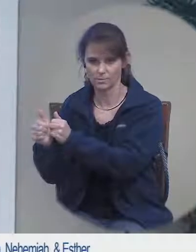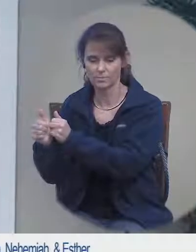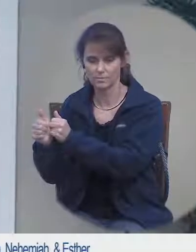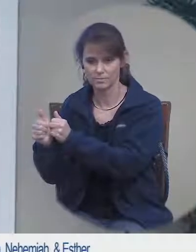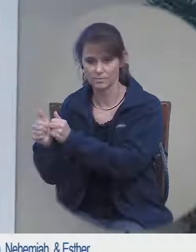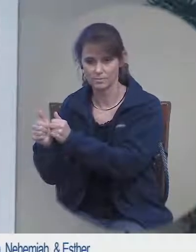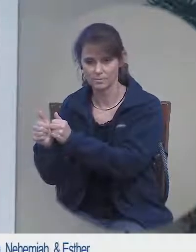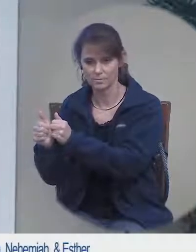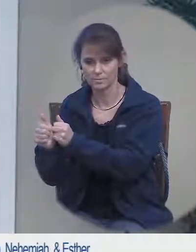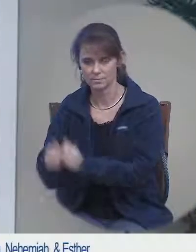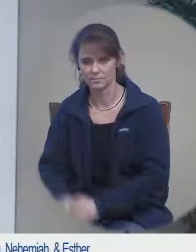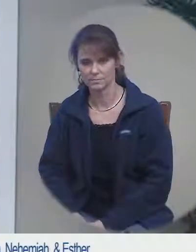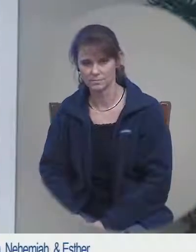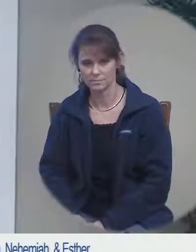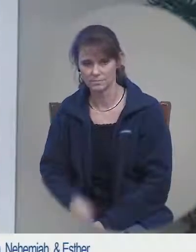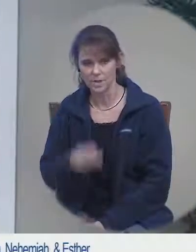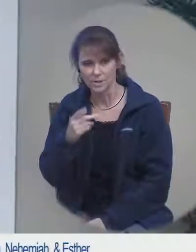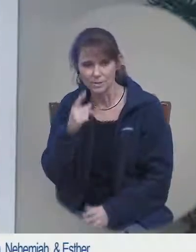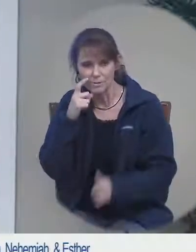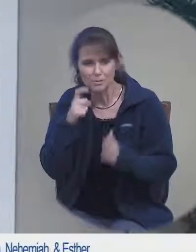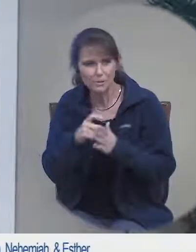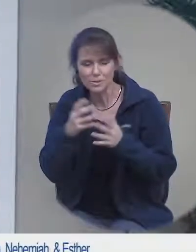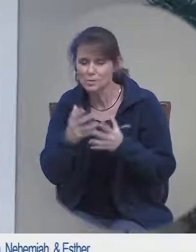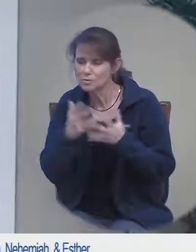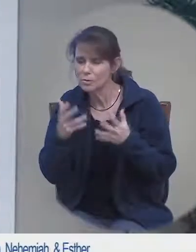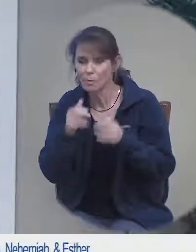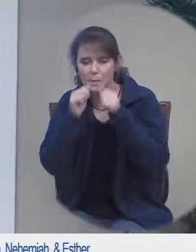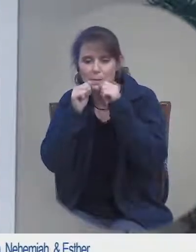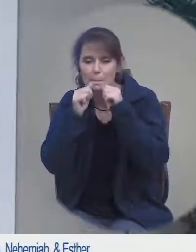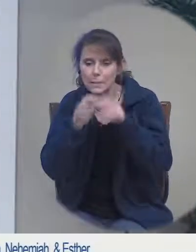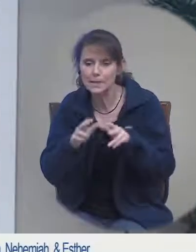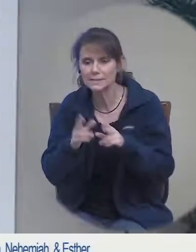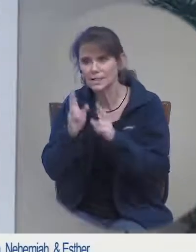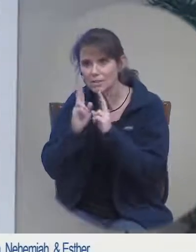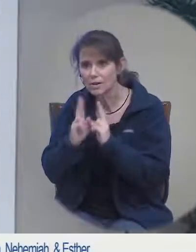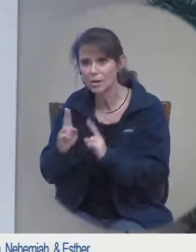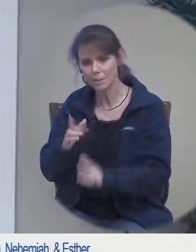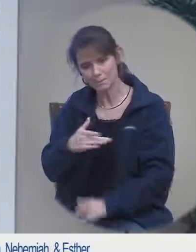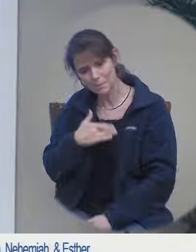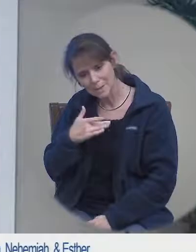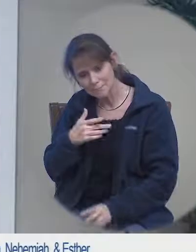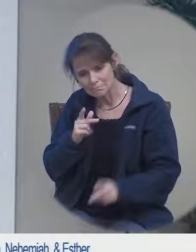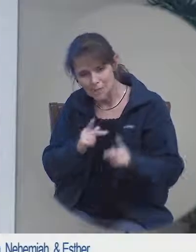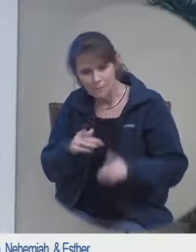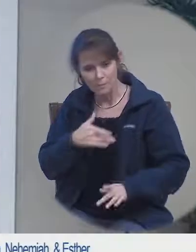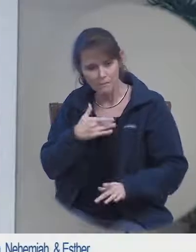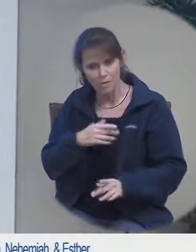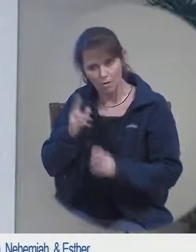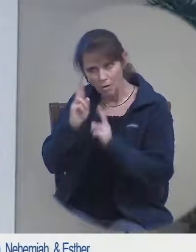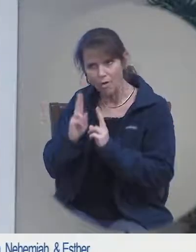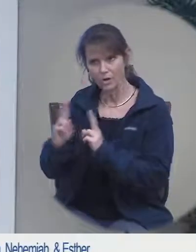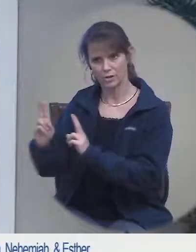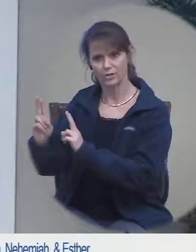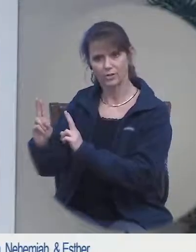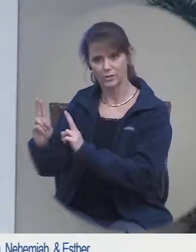and honor. So what are your all's thoughts on this, the end of chapter 12? Anything that stood out to you guys?